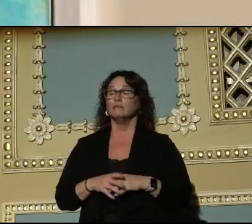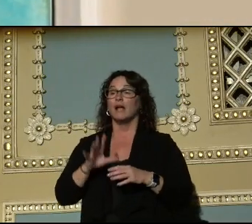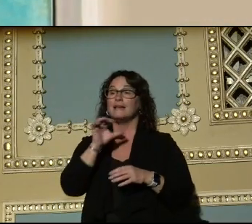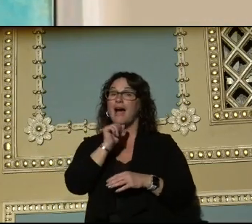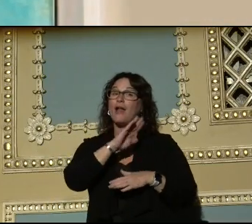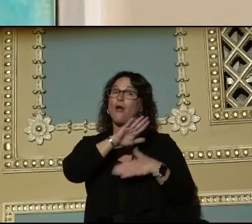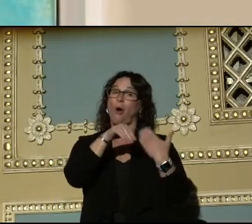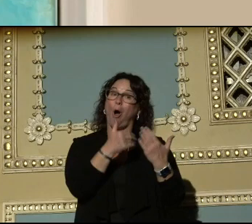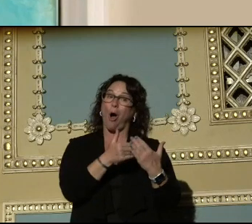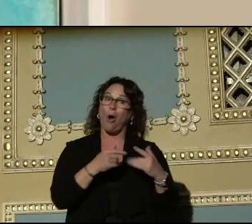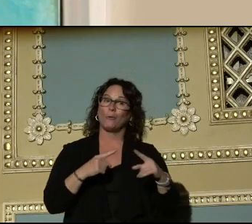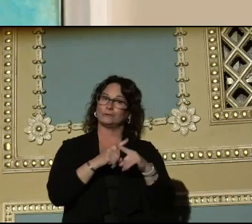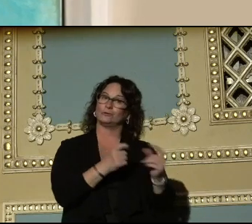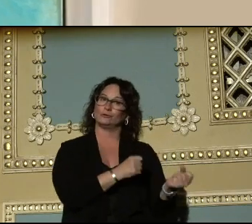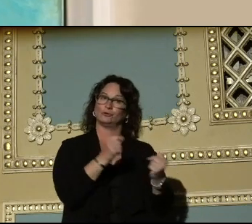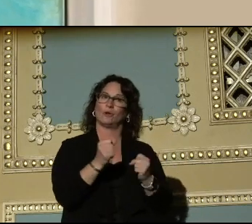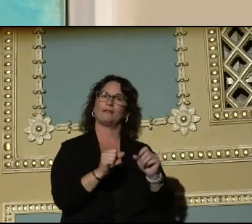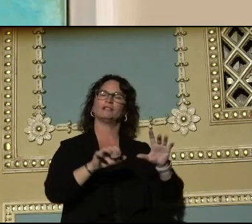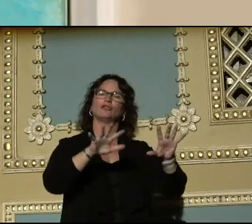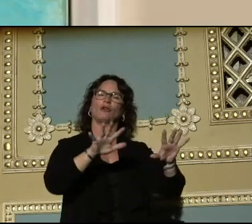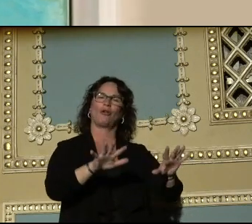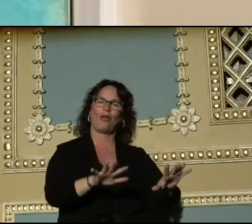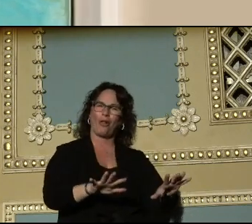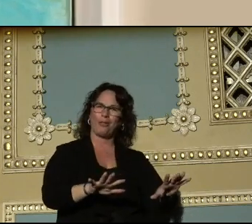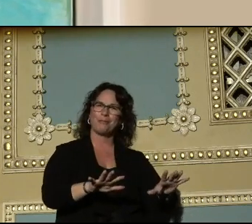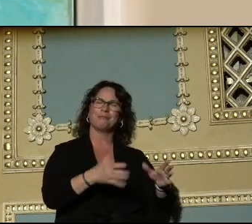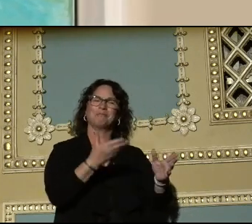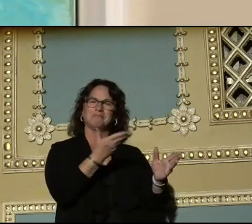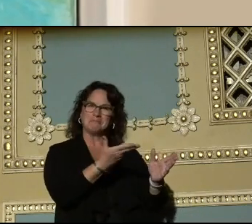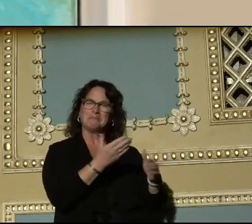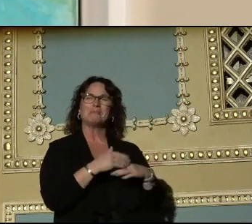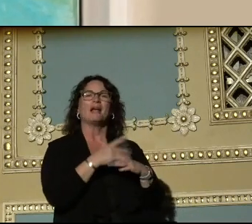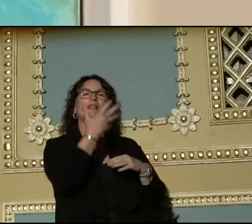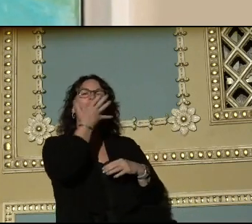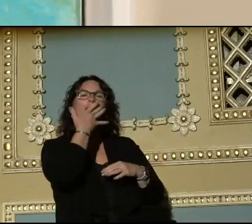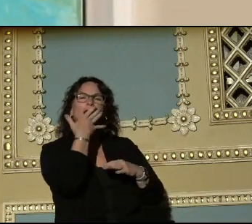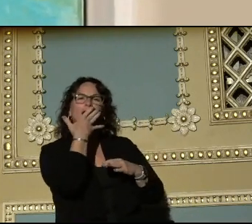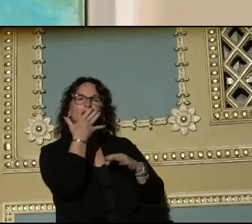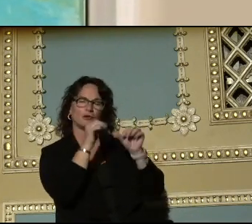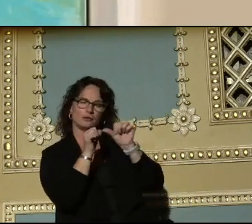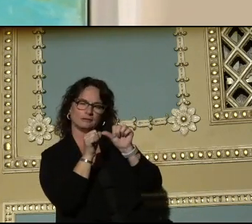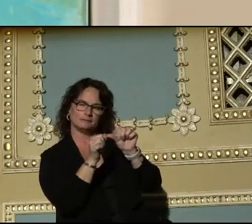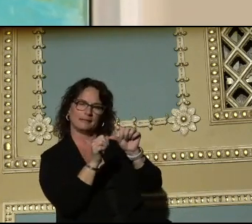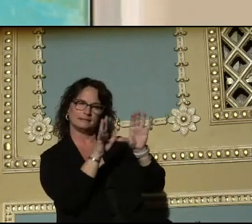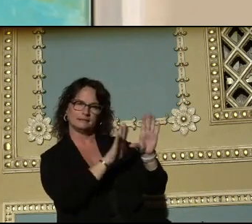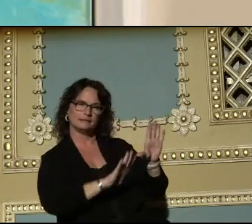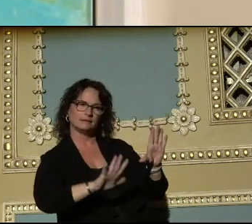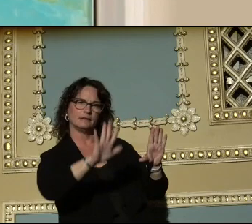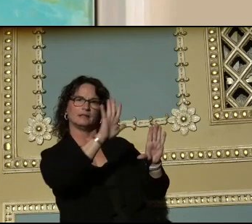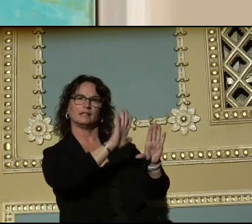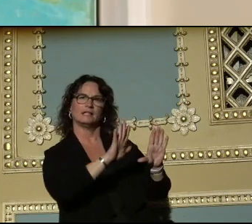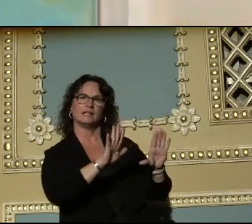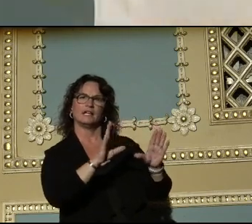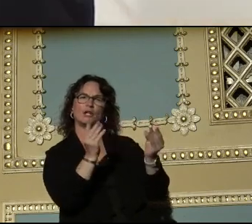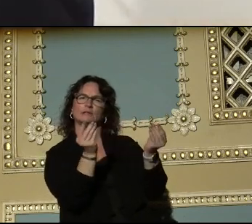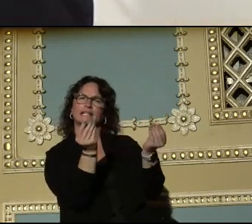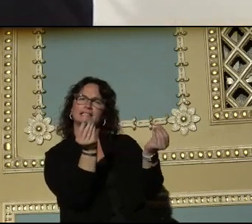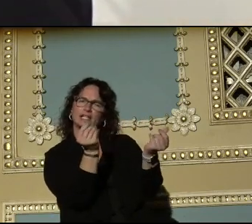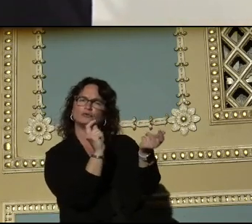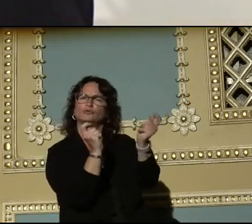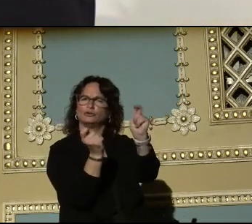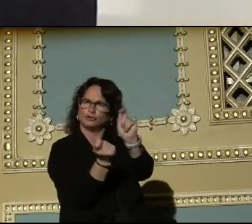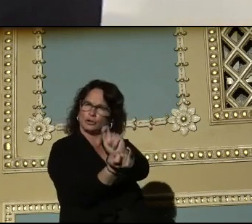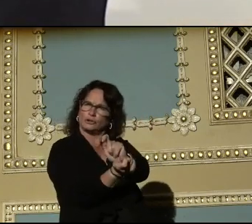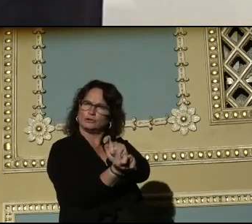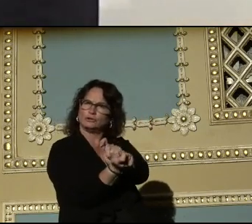is a calmer piece, I think, because the color is maintained. However, there is a textural change in the